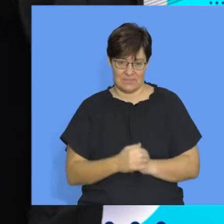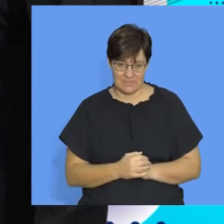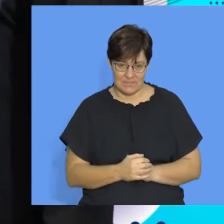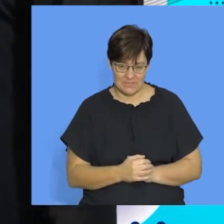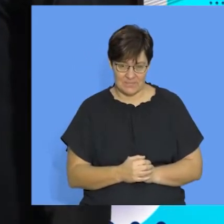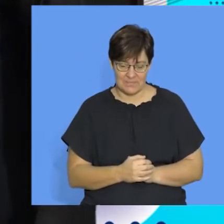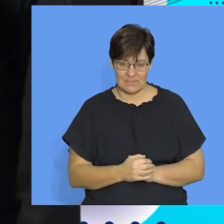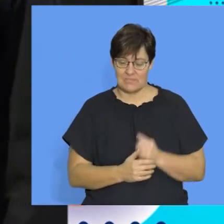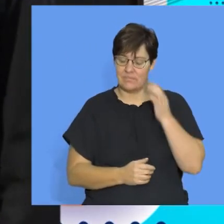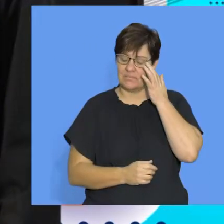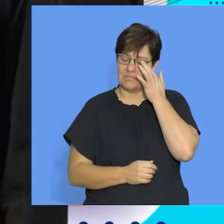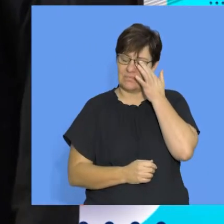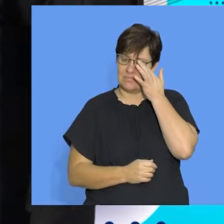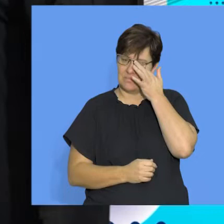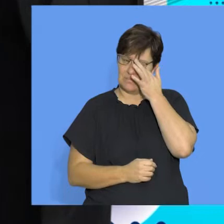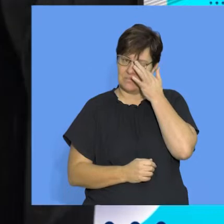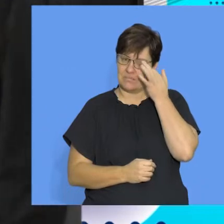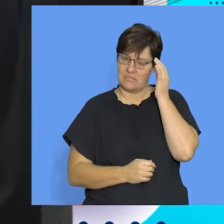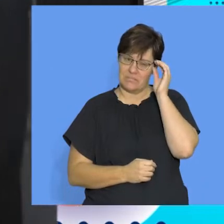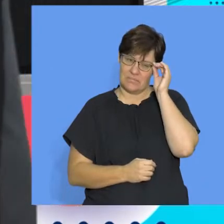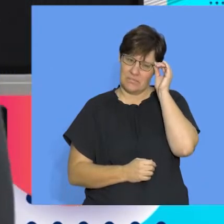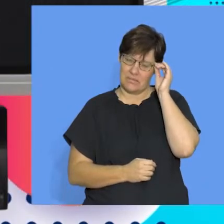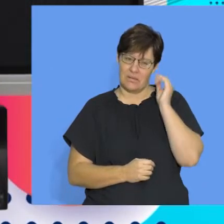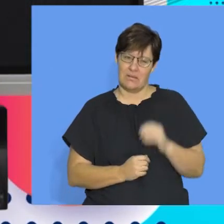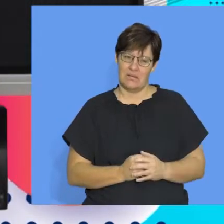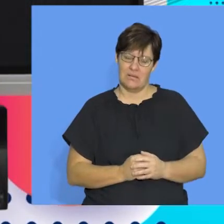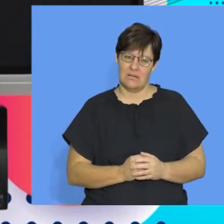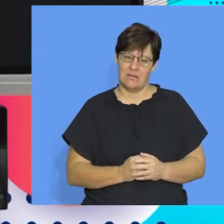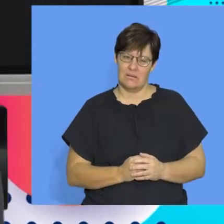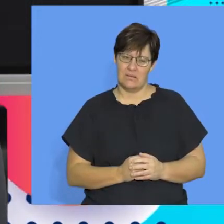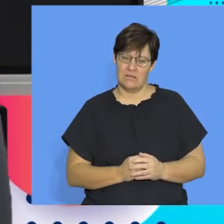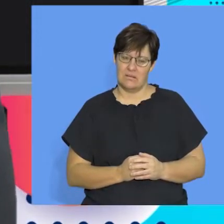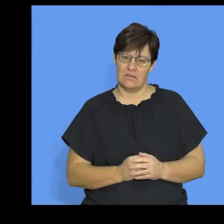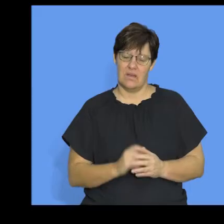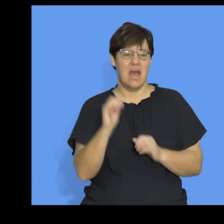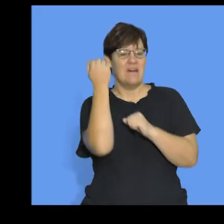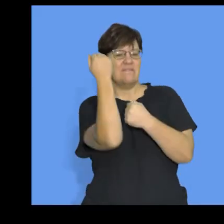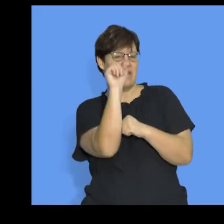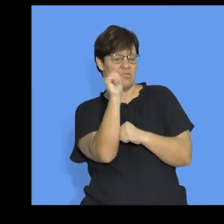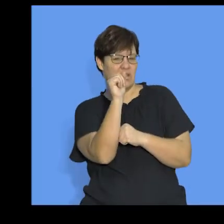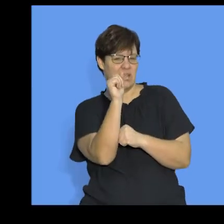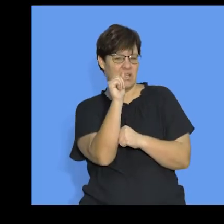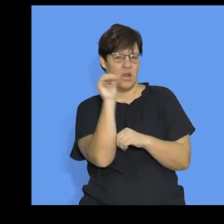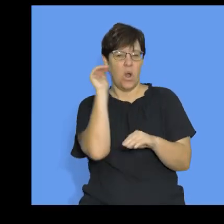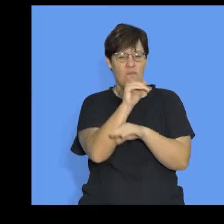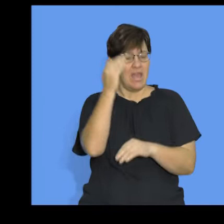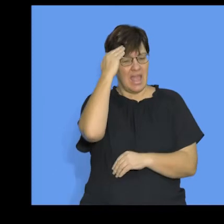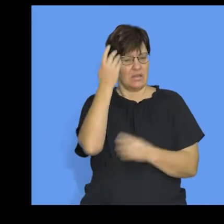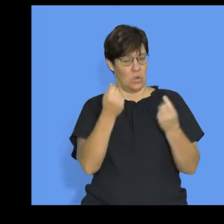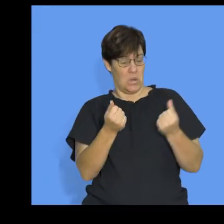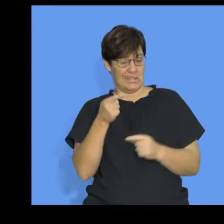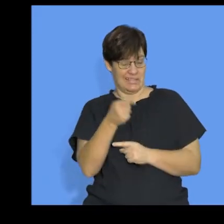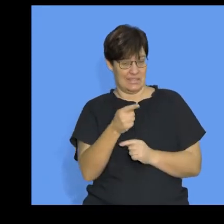Okay, so now, if you come to the concept of factory overheads cost, all